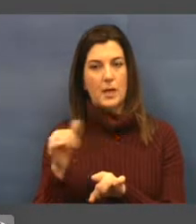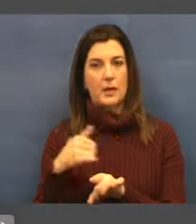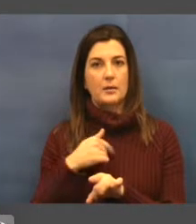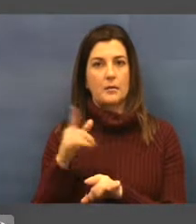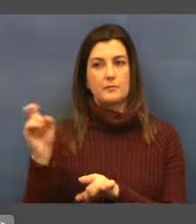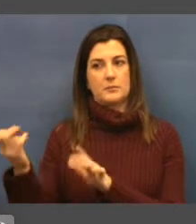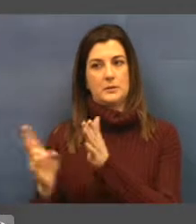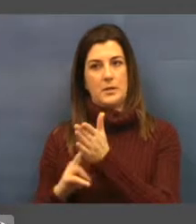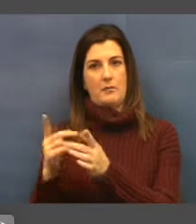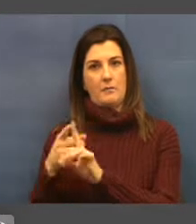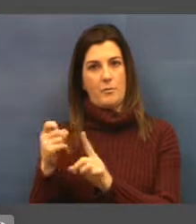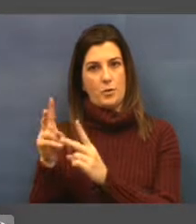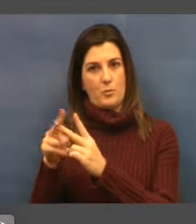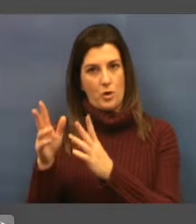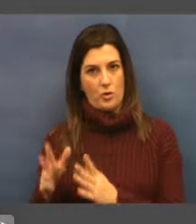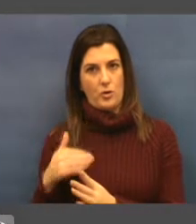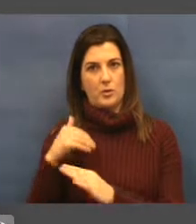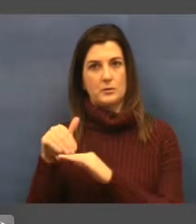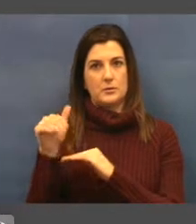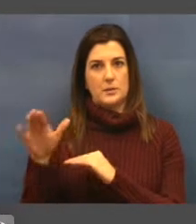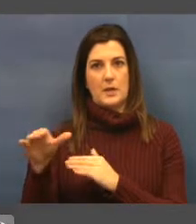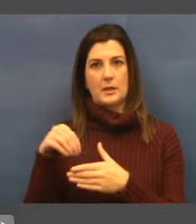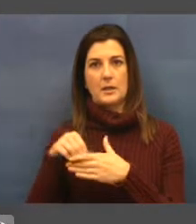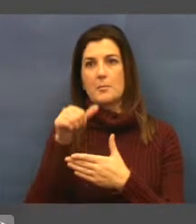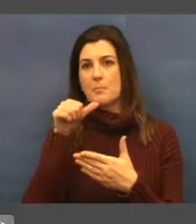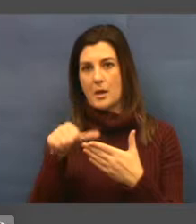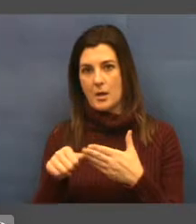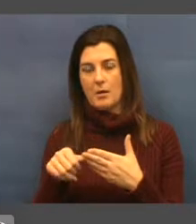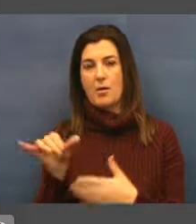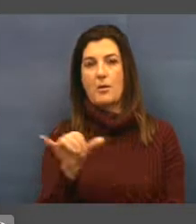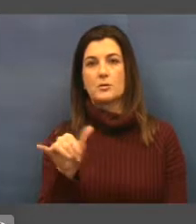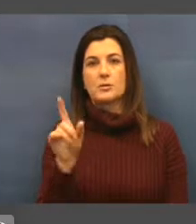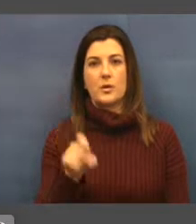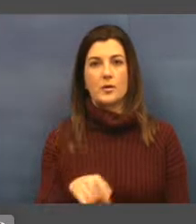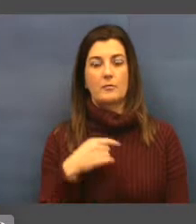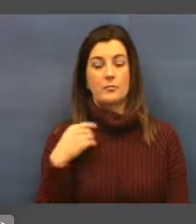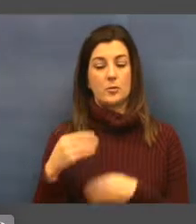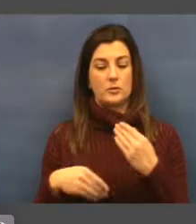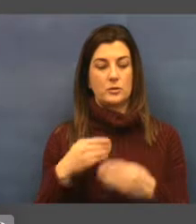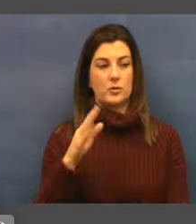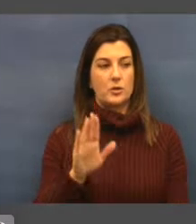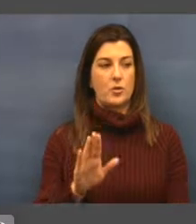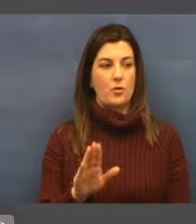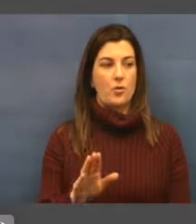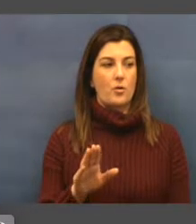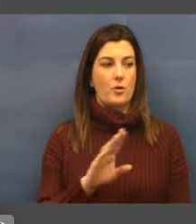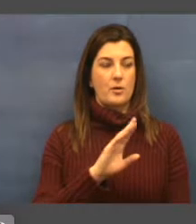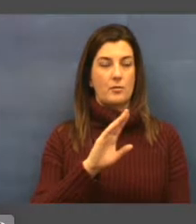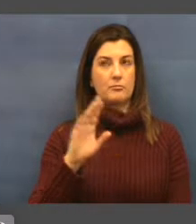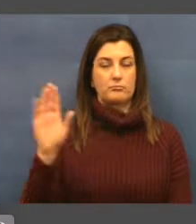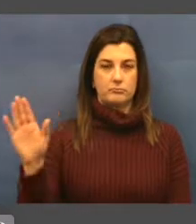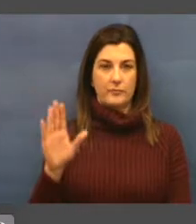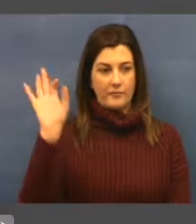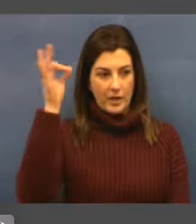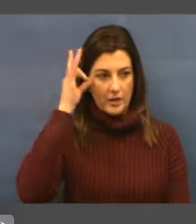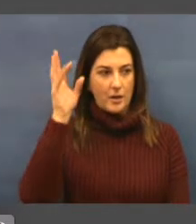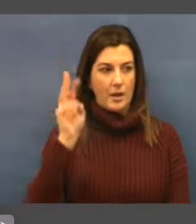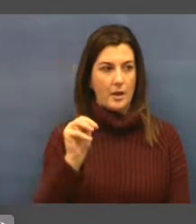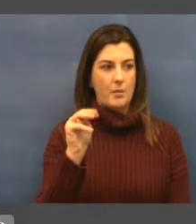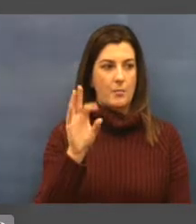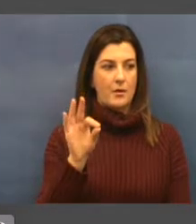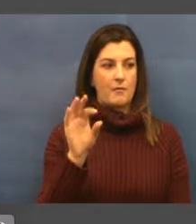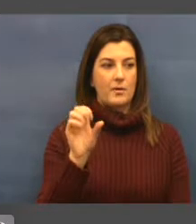mail. And then you must process your national MSFAA online, and your